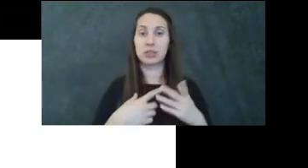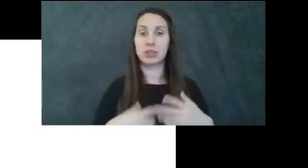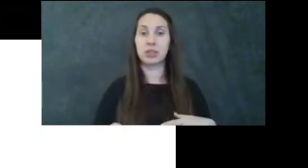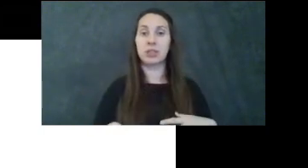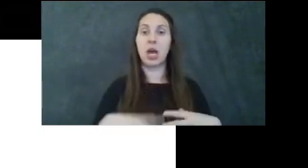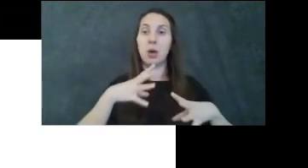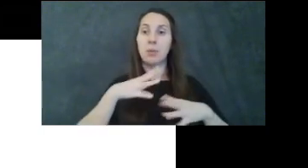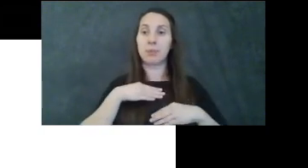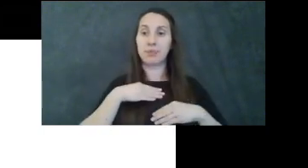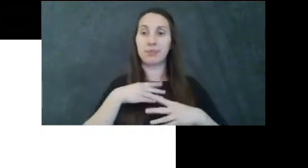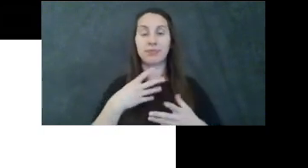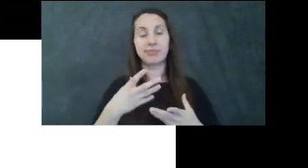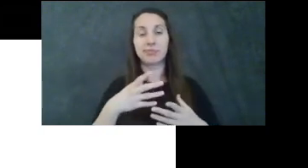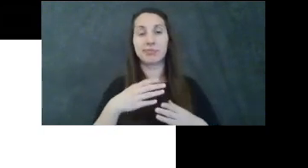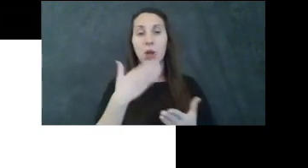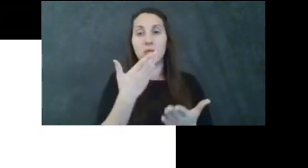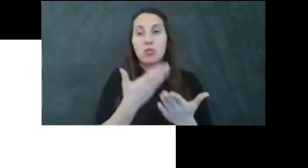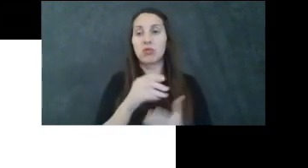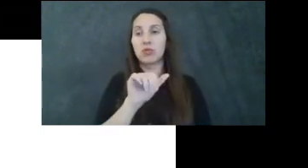margin on